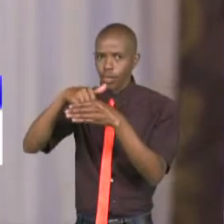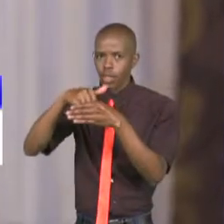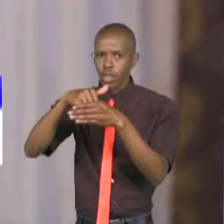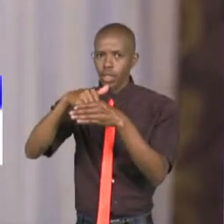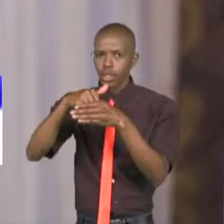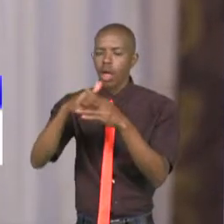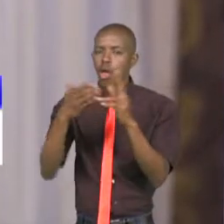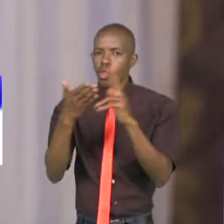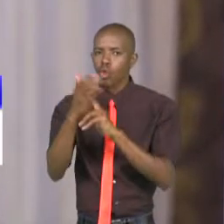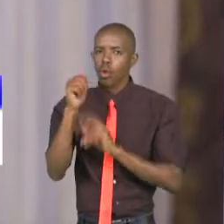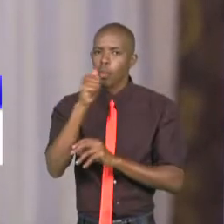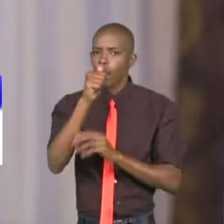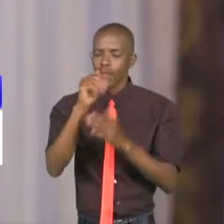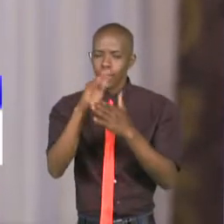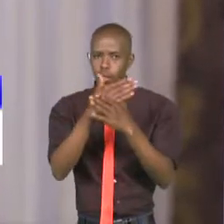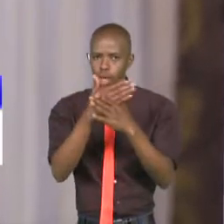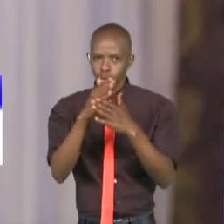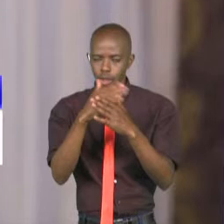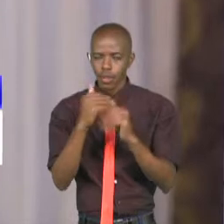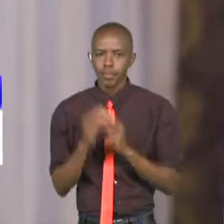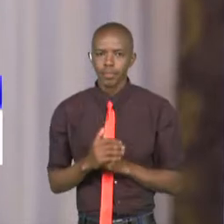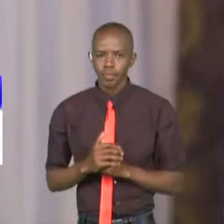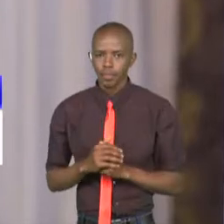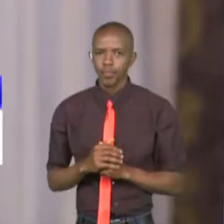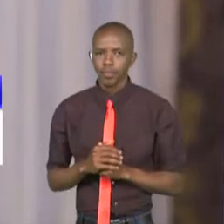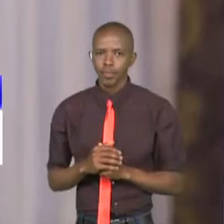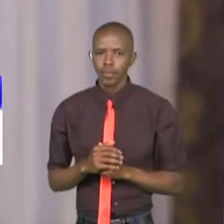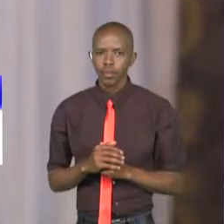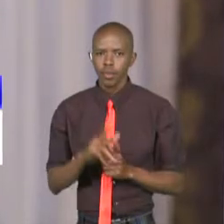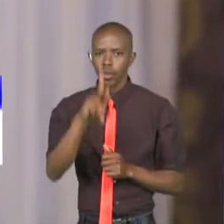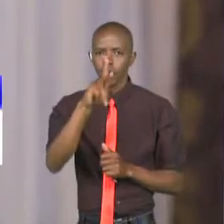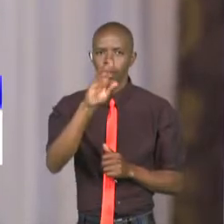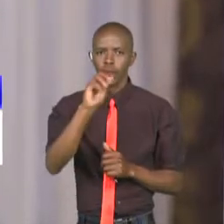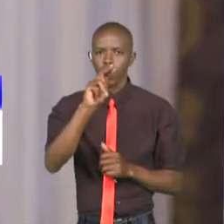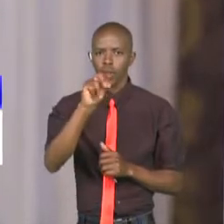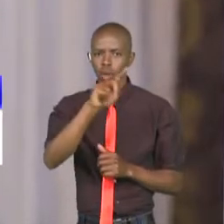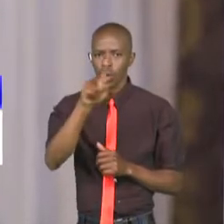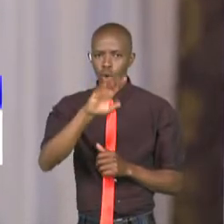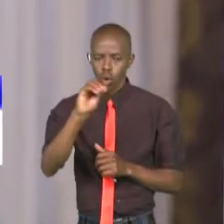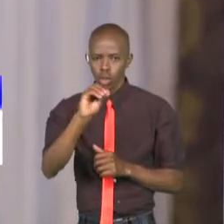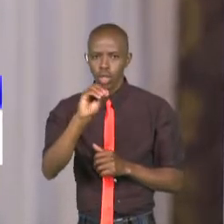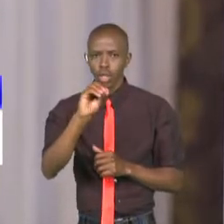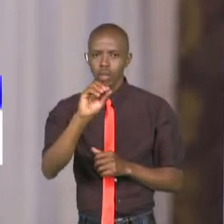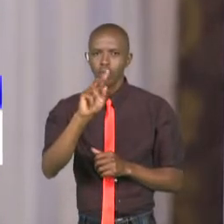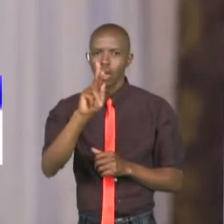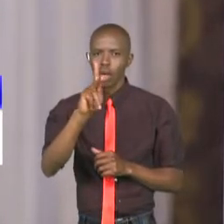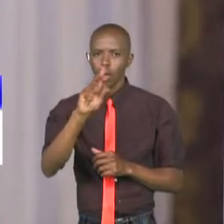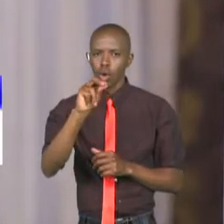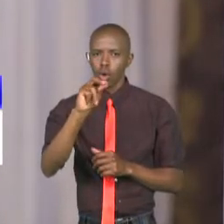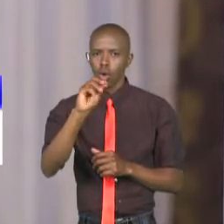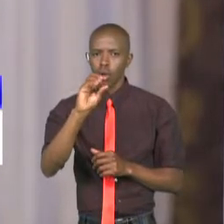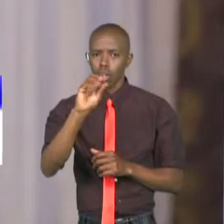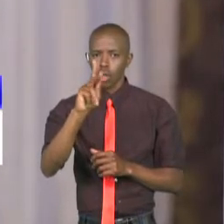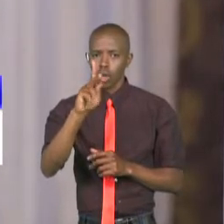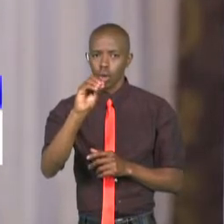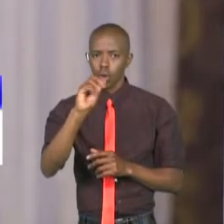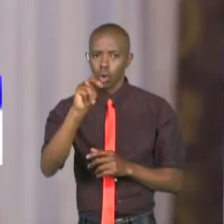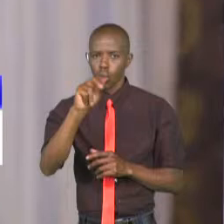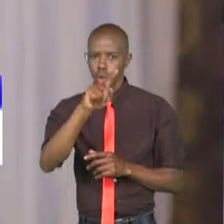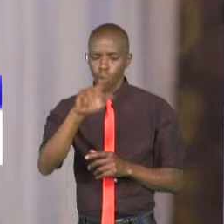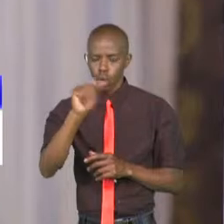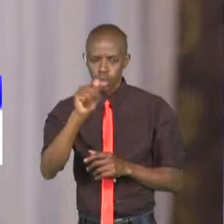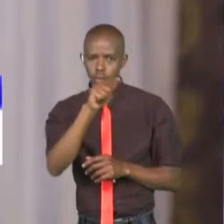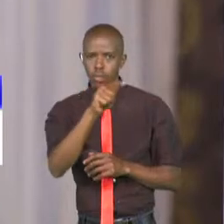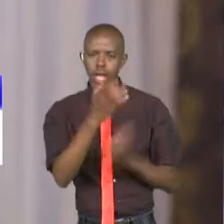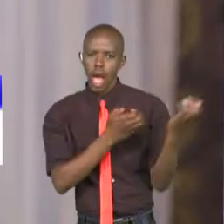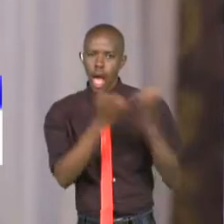private sector. In addition, Konza has been designated as a special economic zone, the